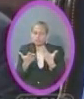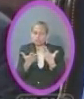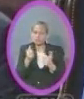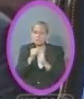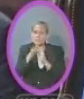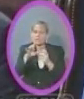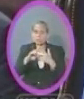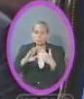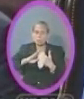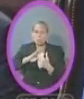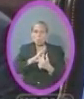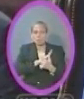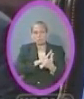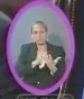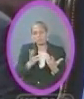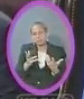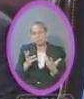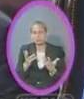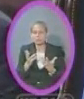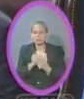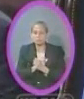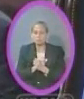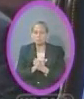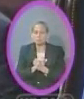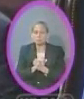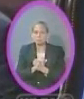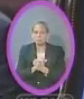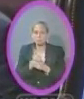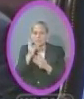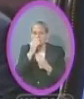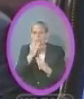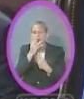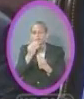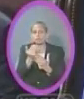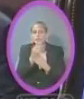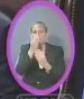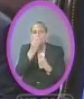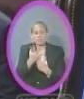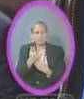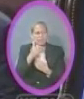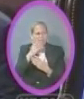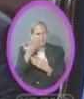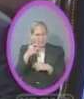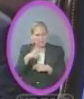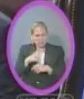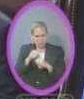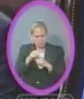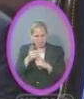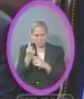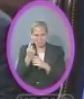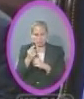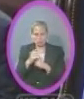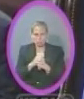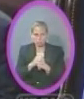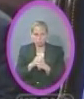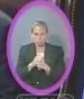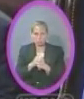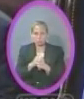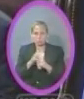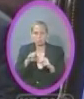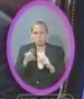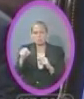board again and update it, because I think the last time I sent it was last year. But